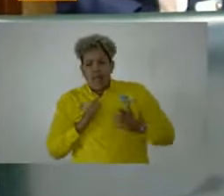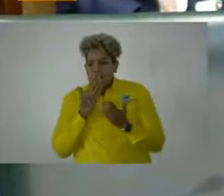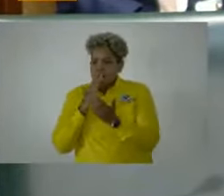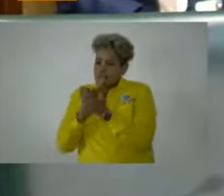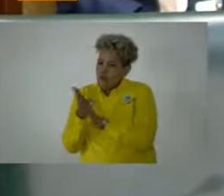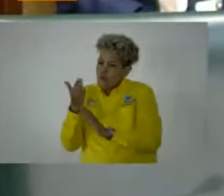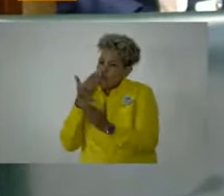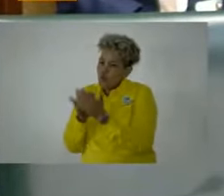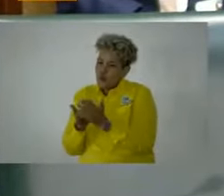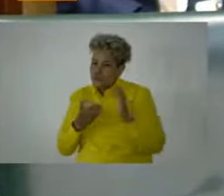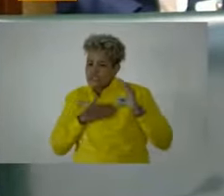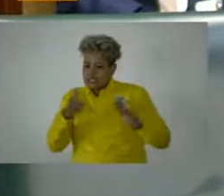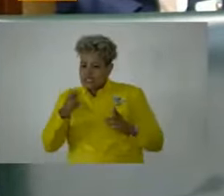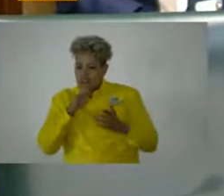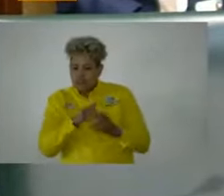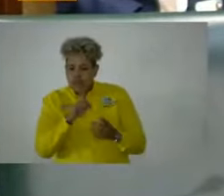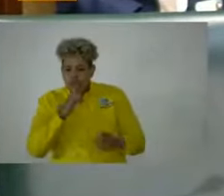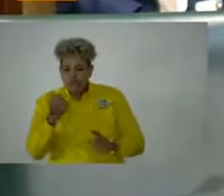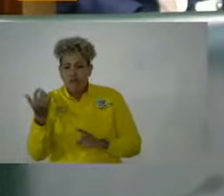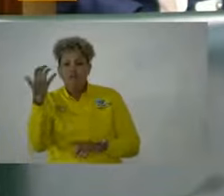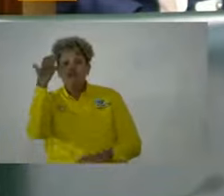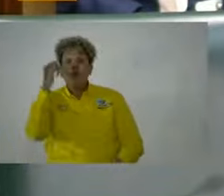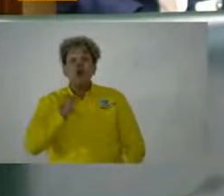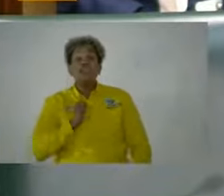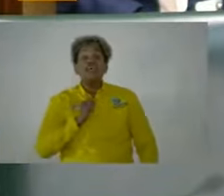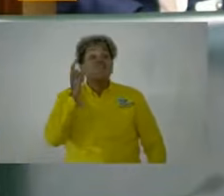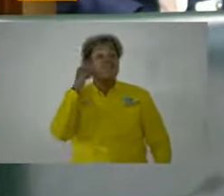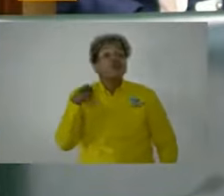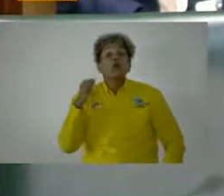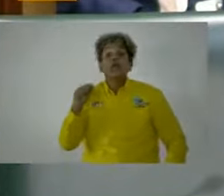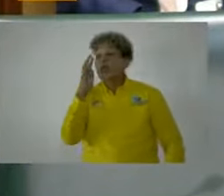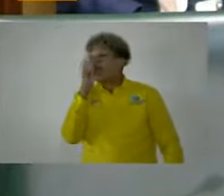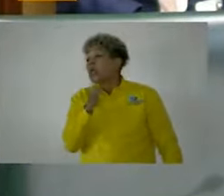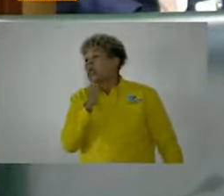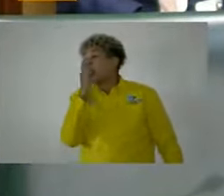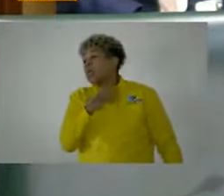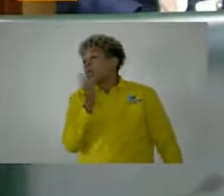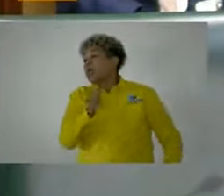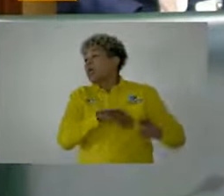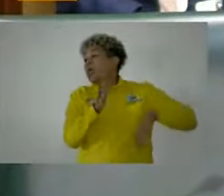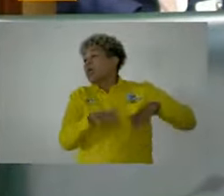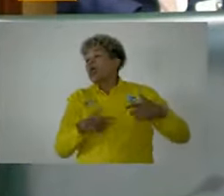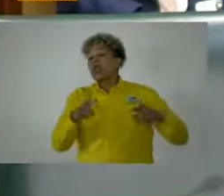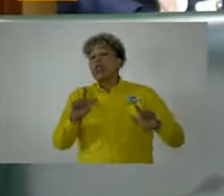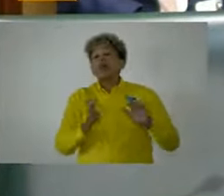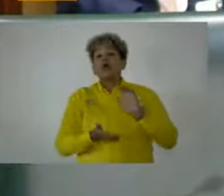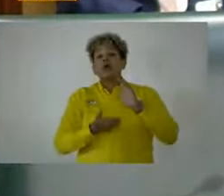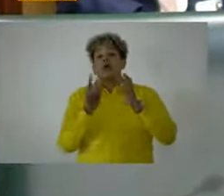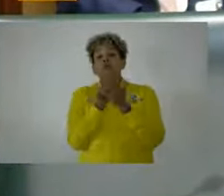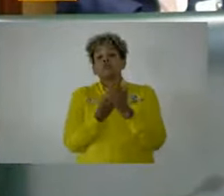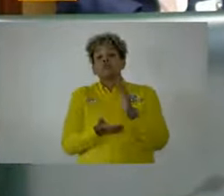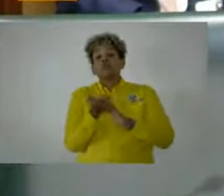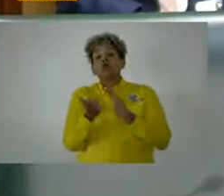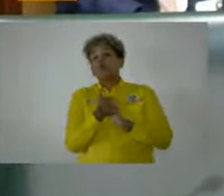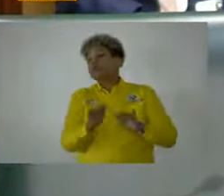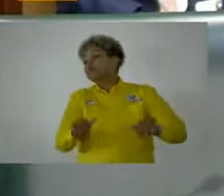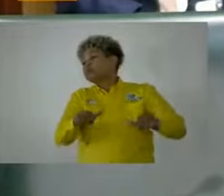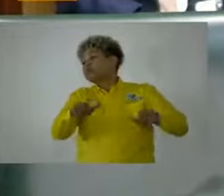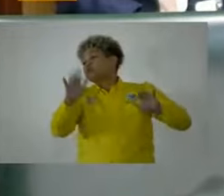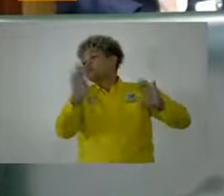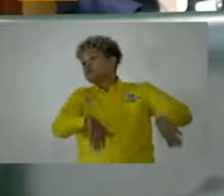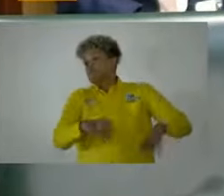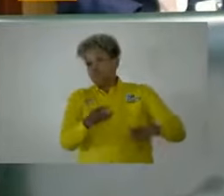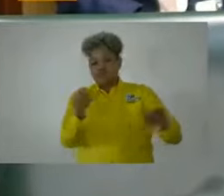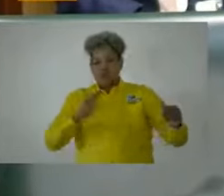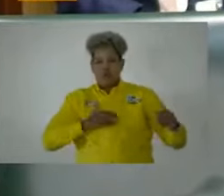citizens. We're fooling ourselves if we think that we can just ignore that, let the prisons run in the way they currently run, and solve our